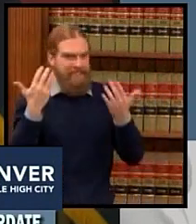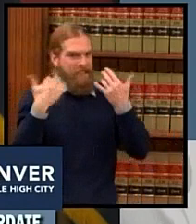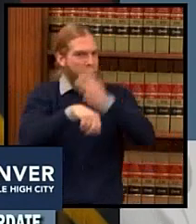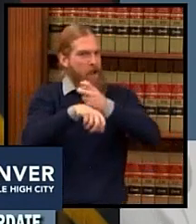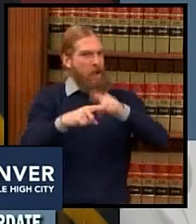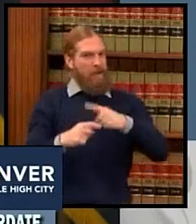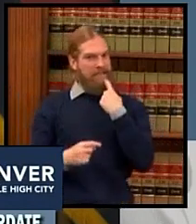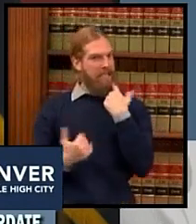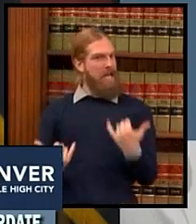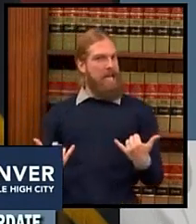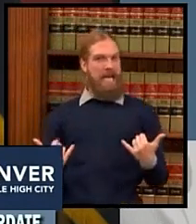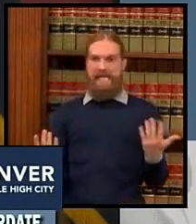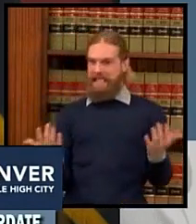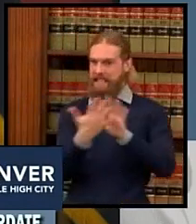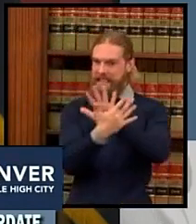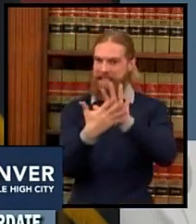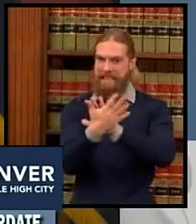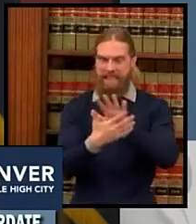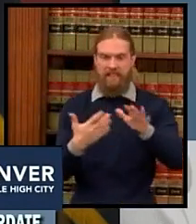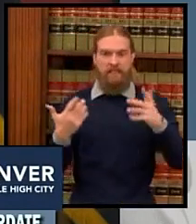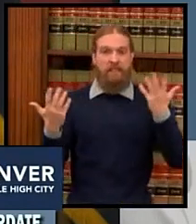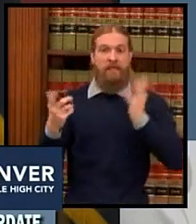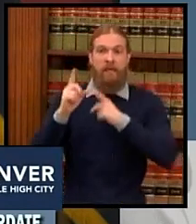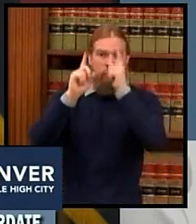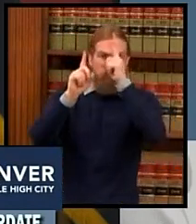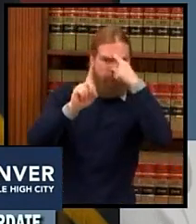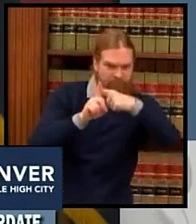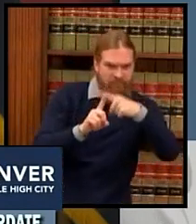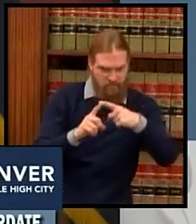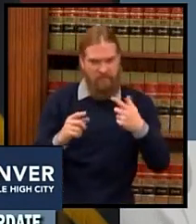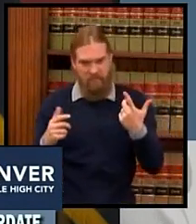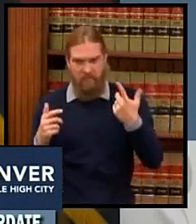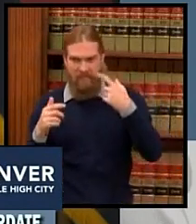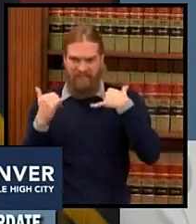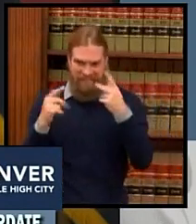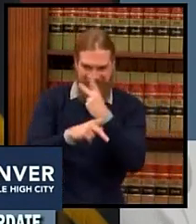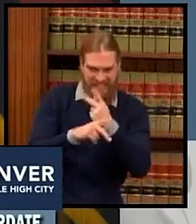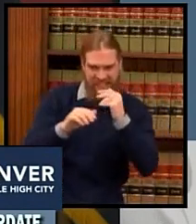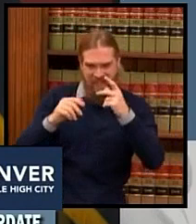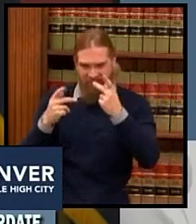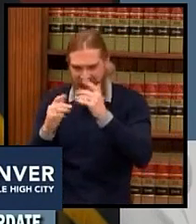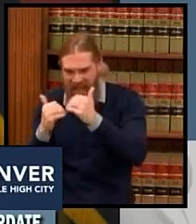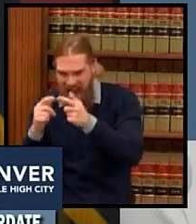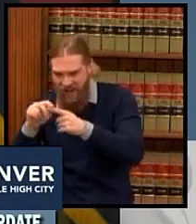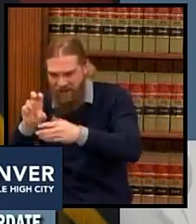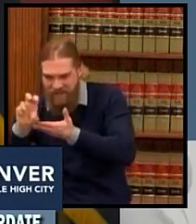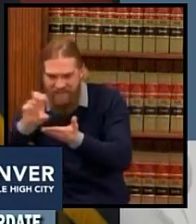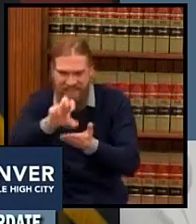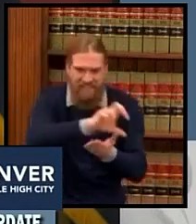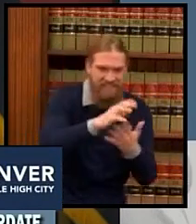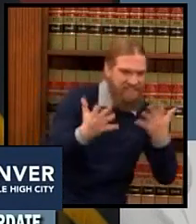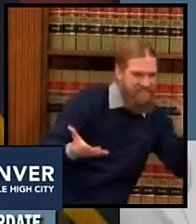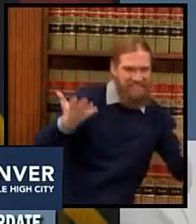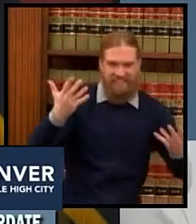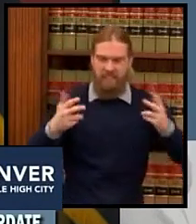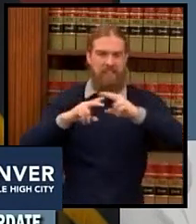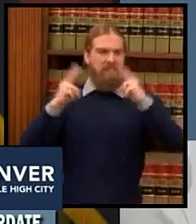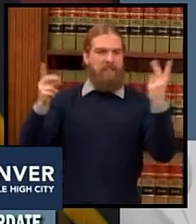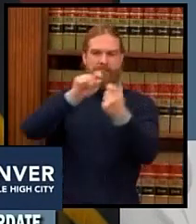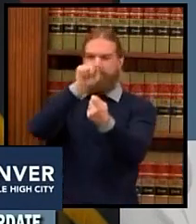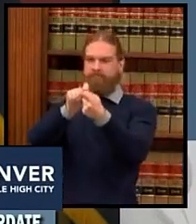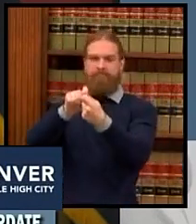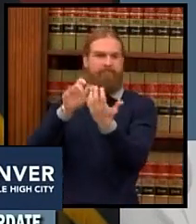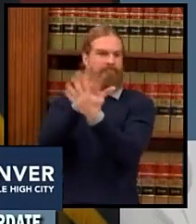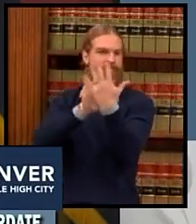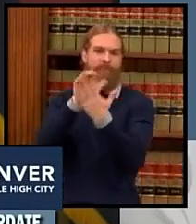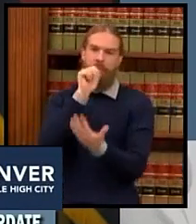very thoughtful with how we allocate those. So it's hard to say over time, but our hope is that we have this just vast